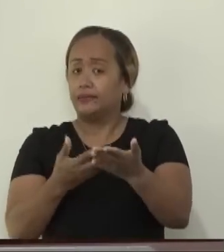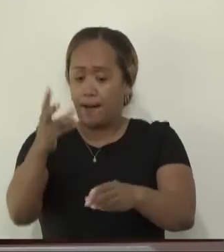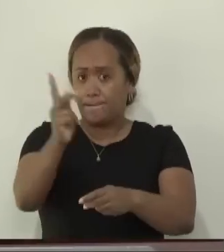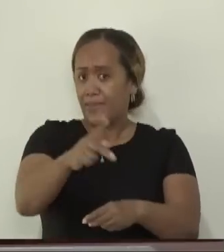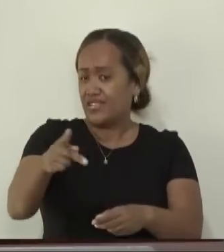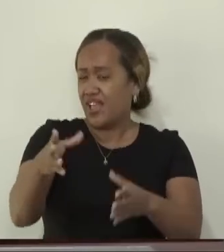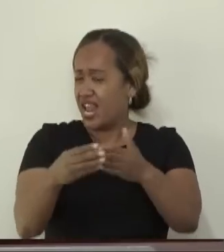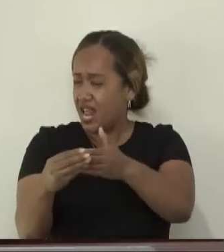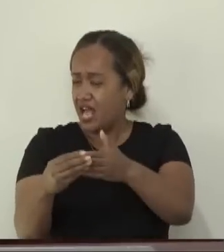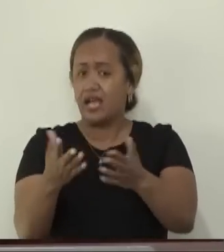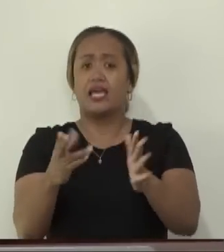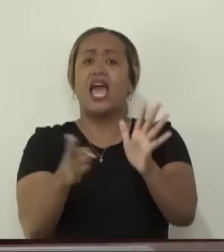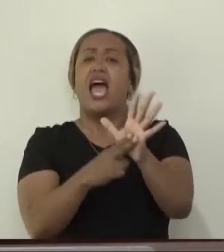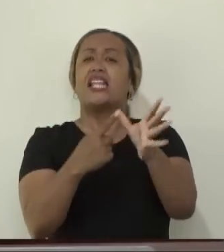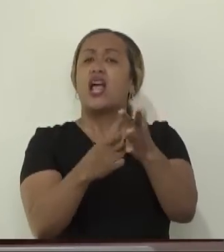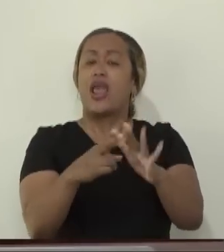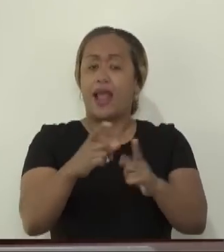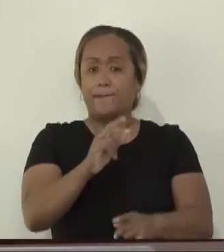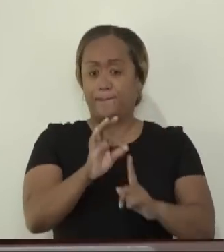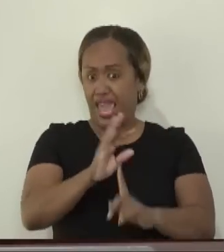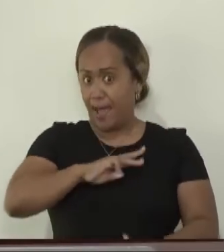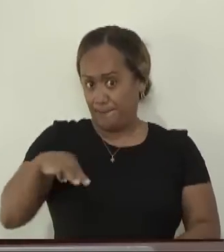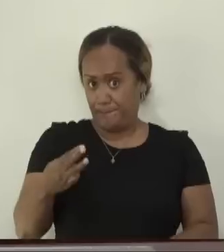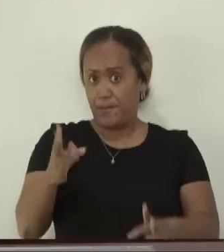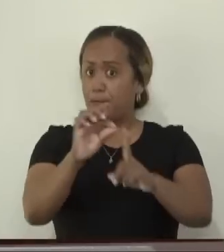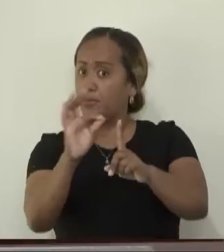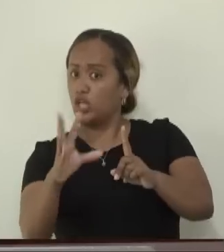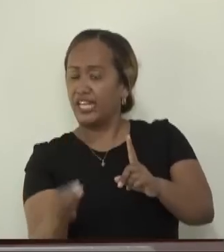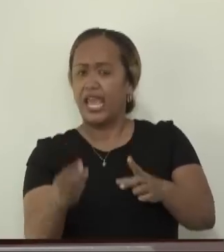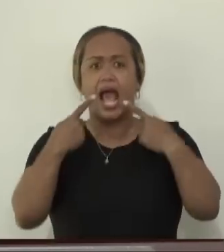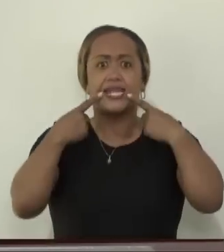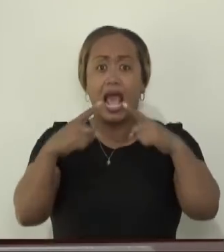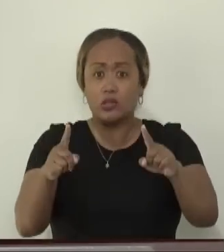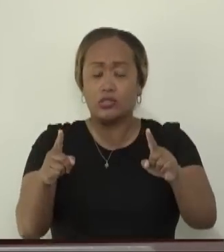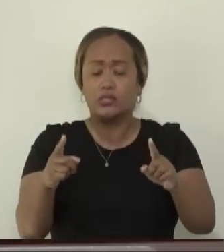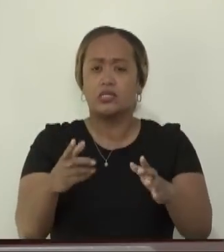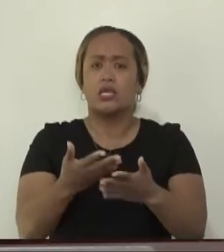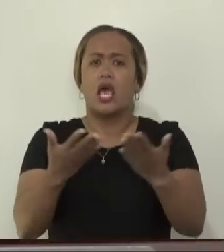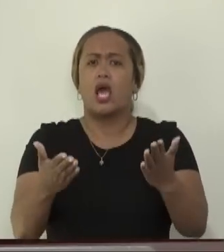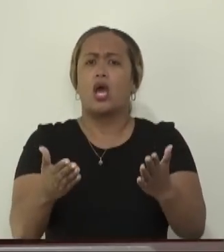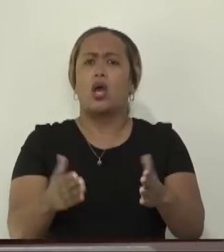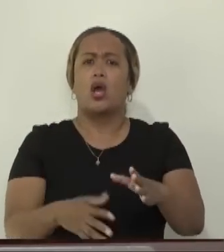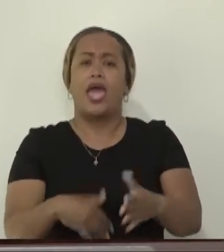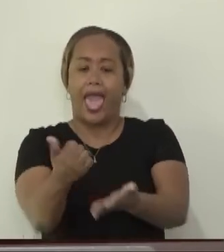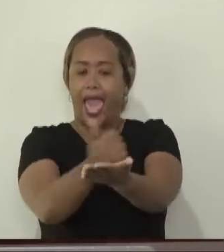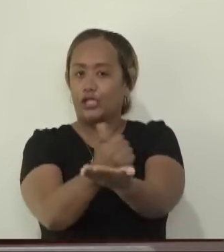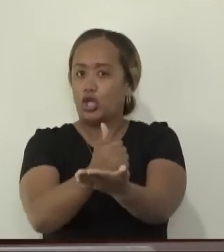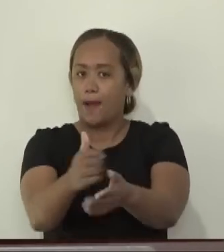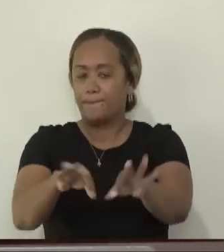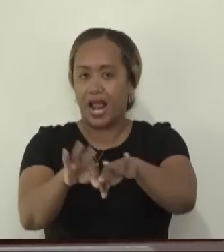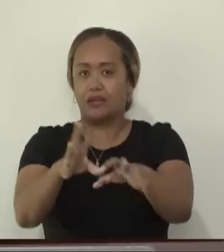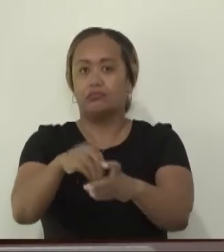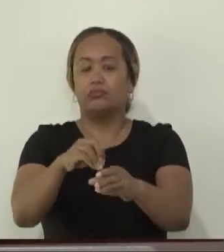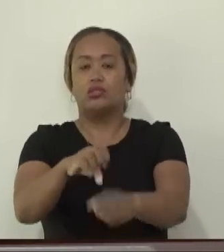leaders with Prime Minister Narendra Modi in Papua New Guinea, he announced that a 12-point action plan to